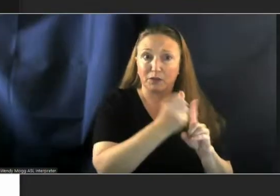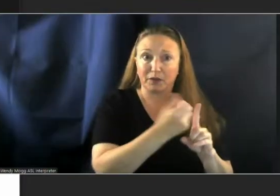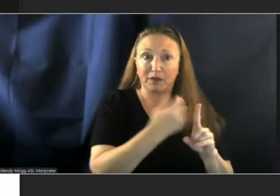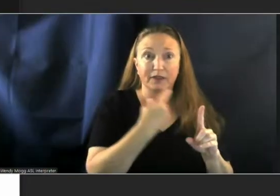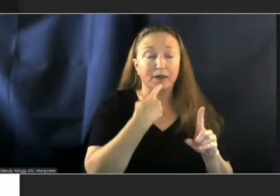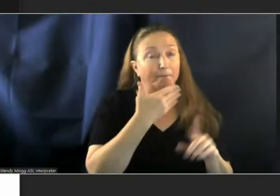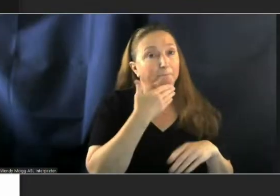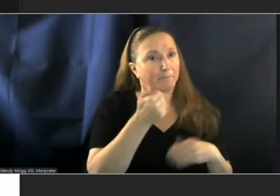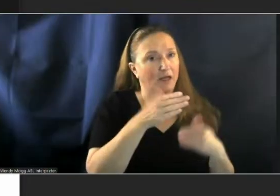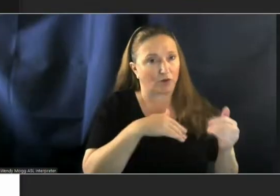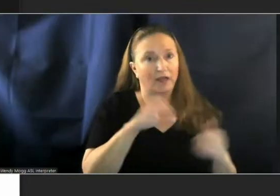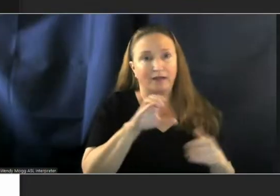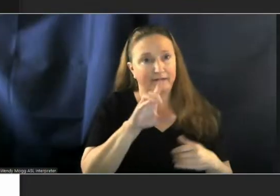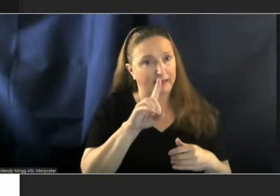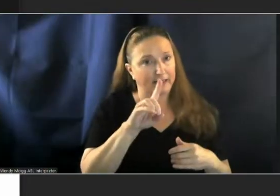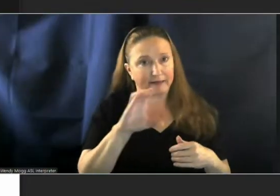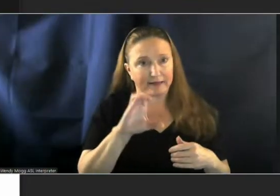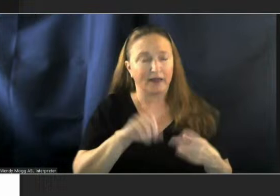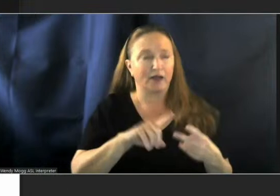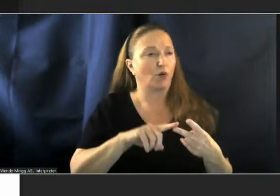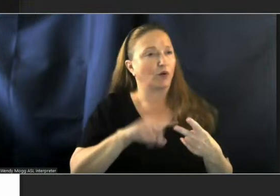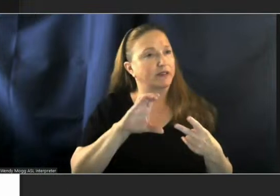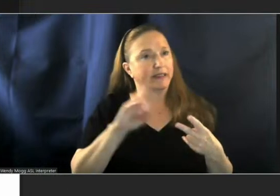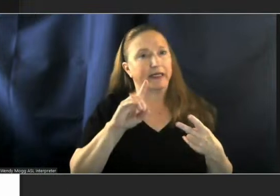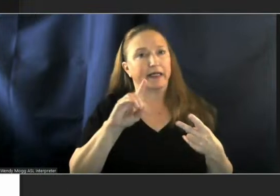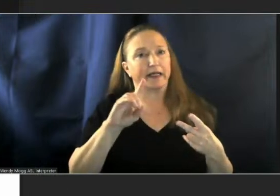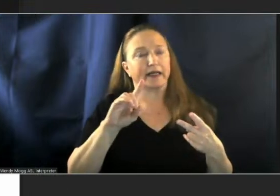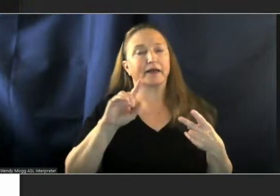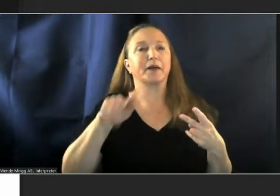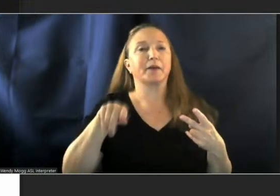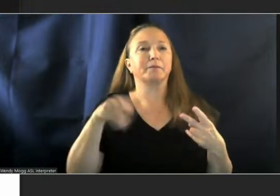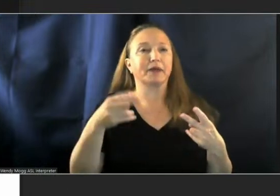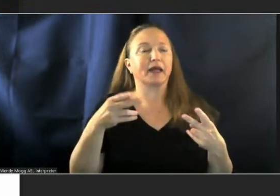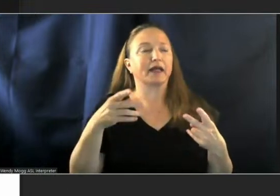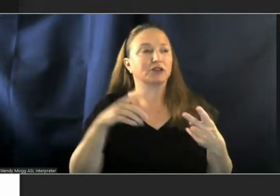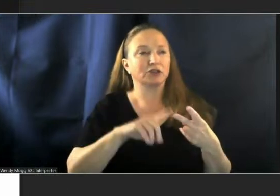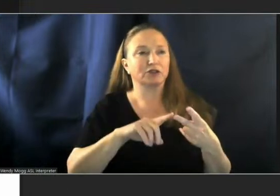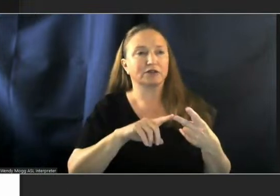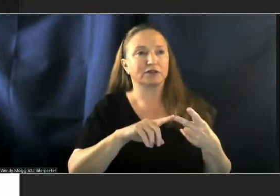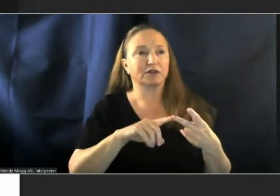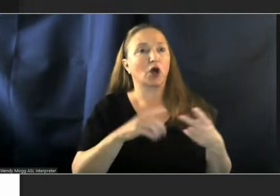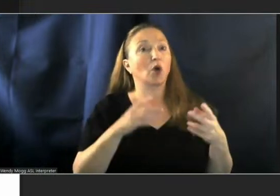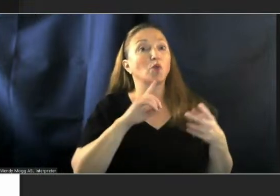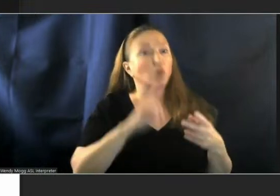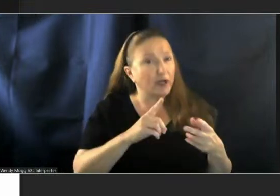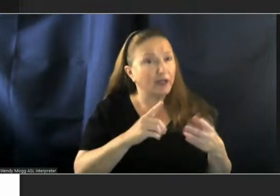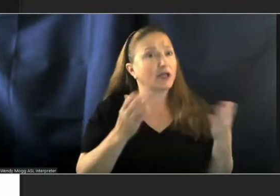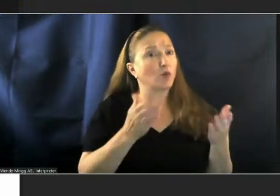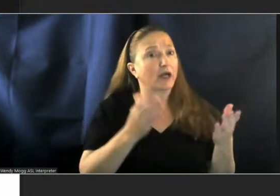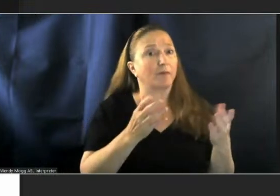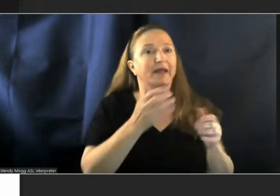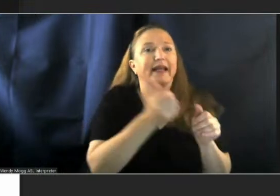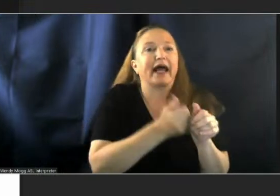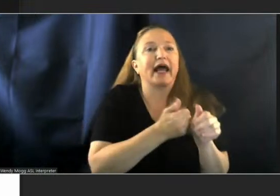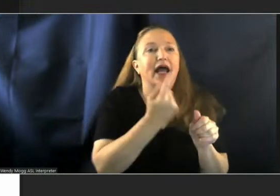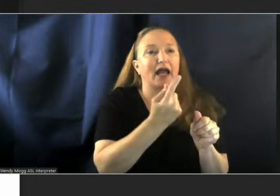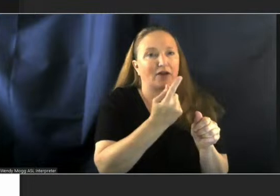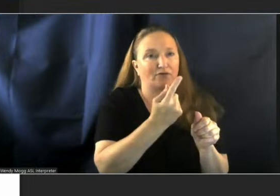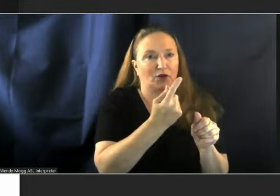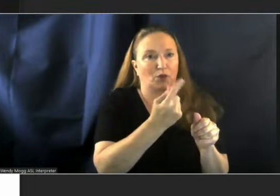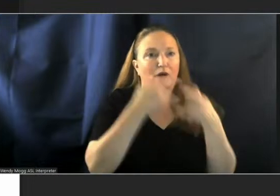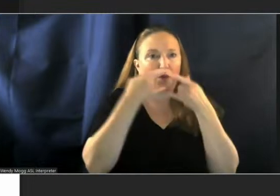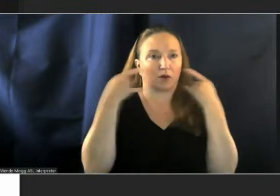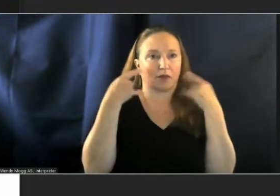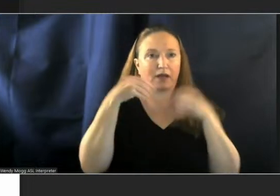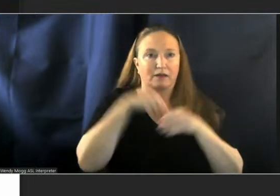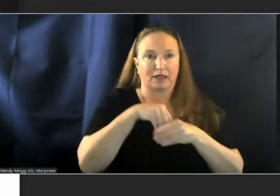better than the CDC or CDPH does, is actually recommending that everyone mask indoors. And there's